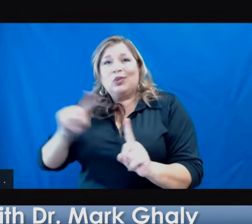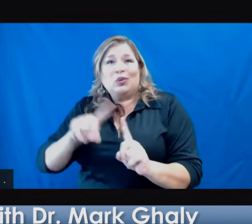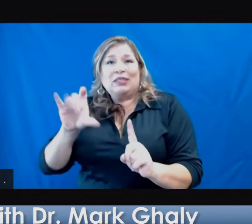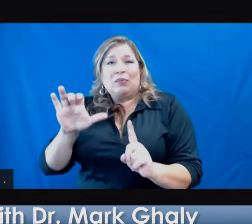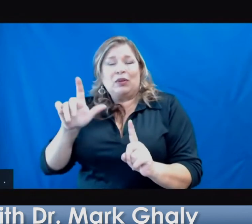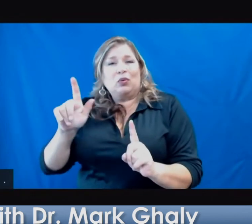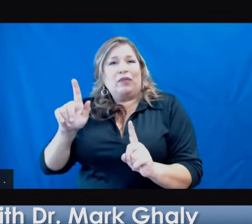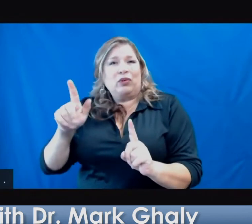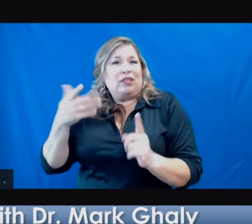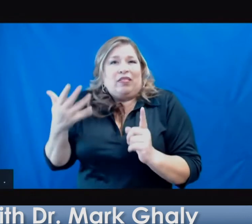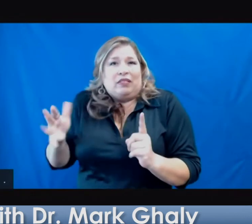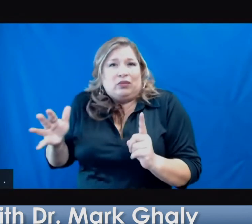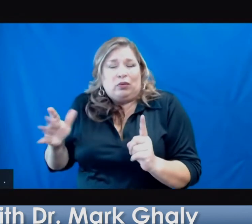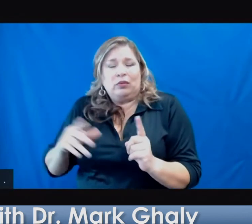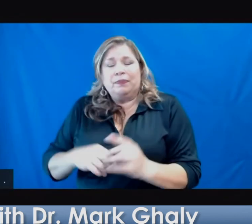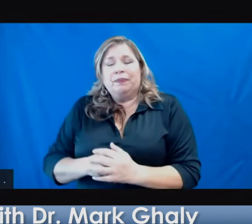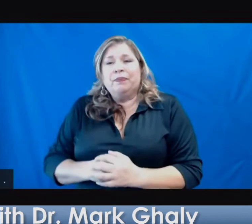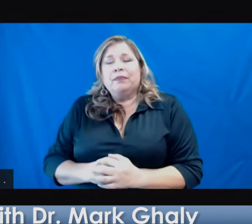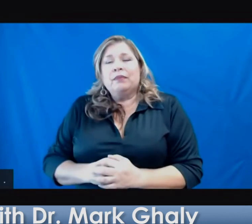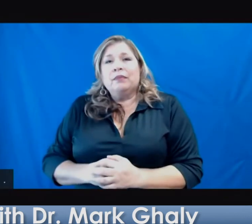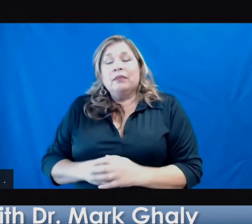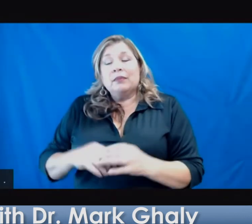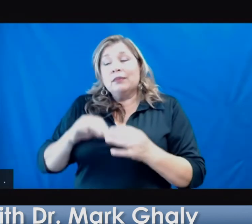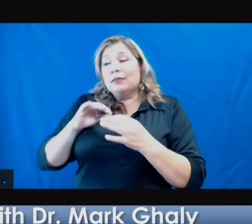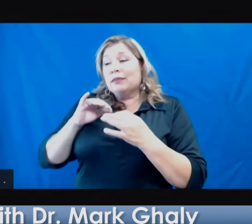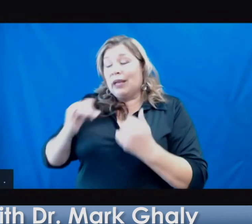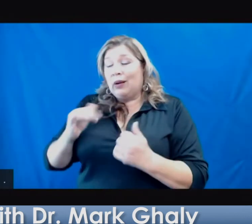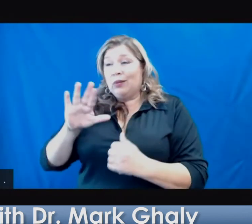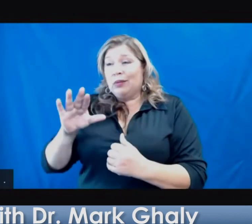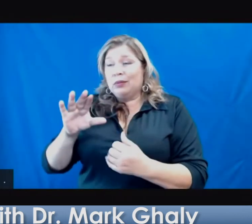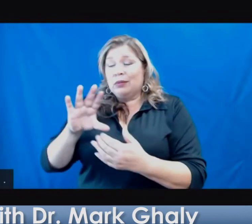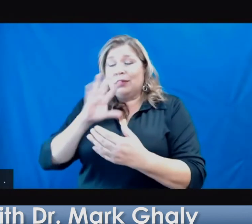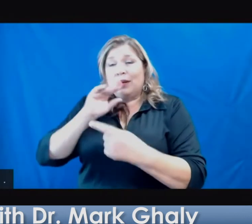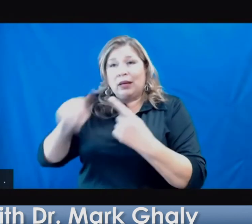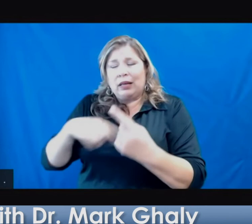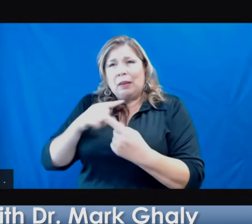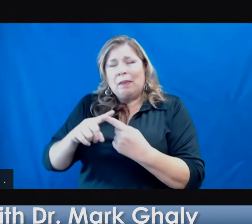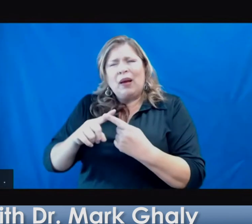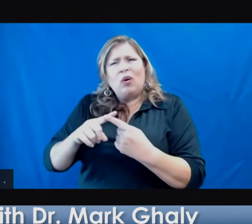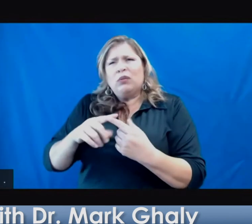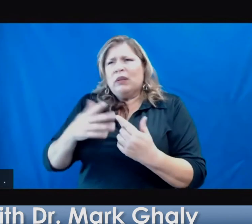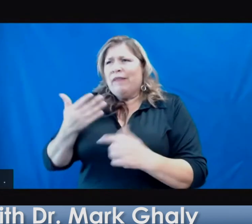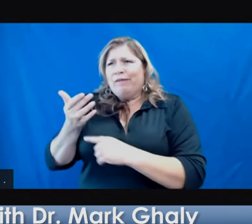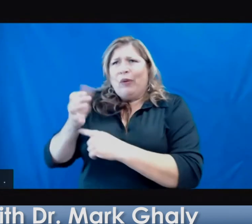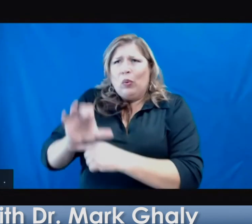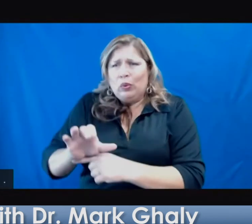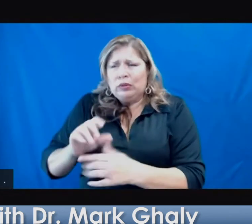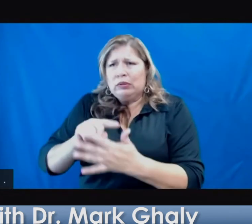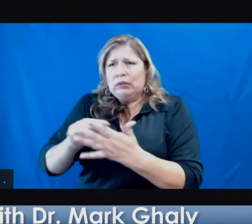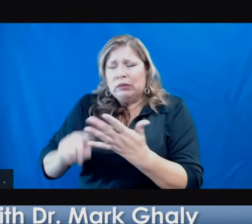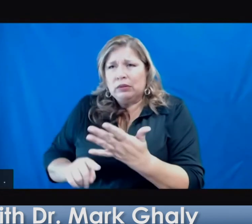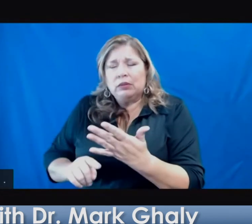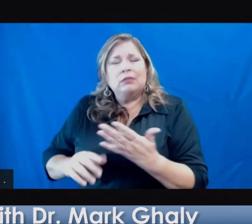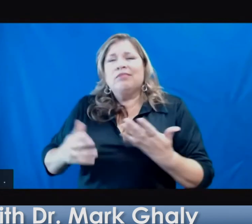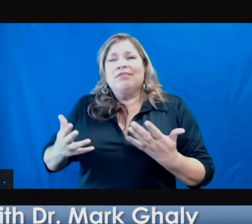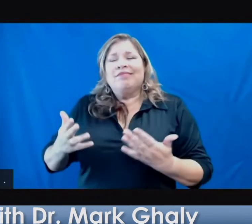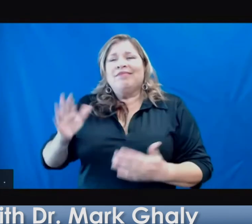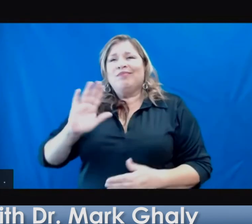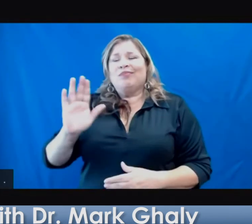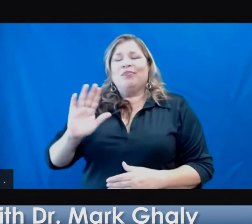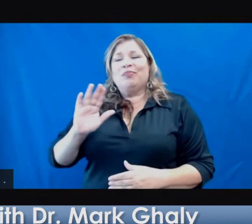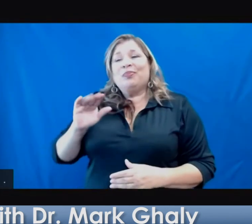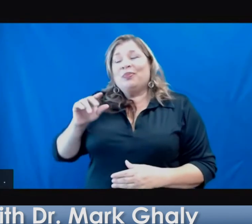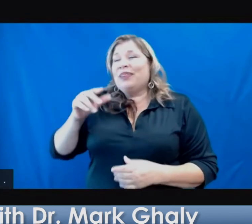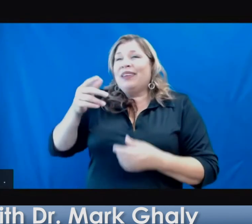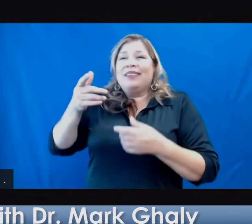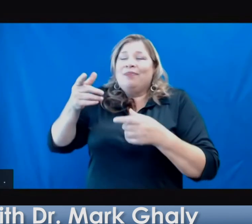that threshold with enforcement, let me be clear, this is enforceable now. That in jurisdictions that may choose that this is the time